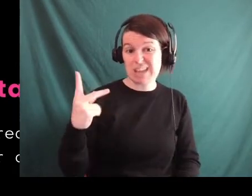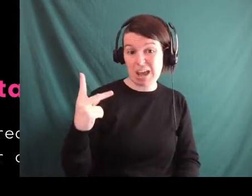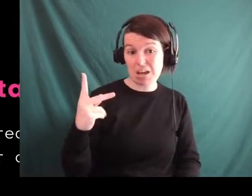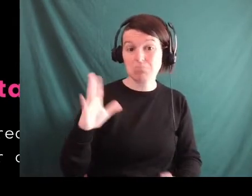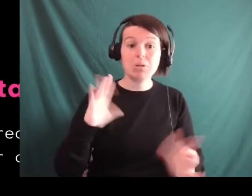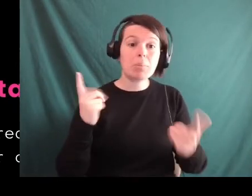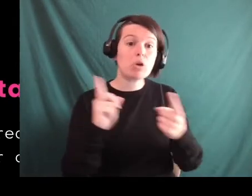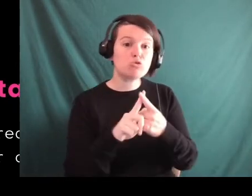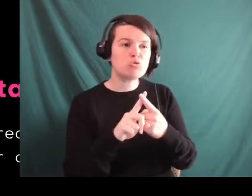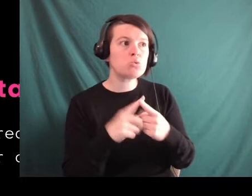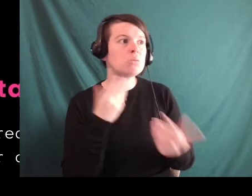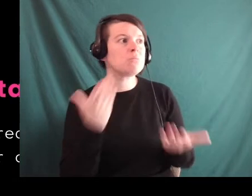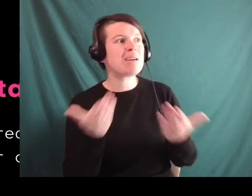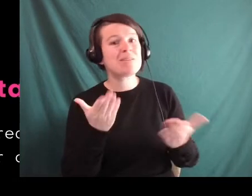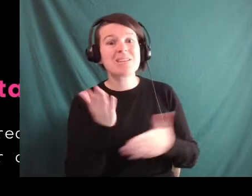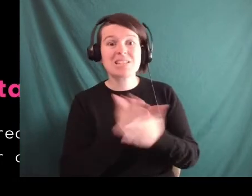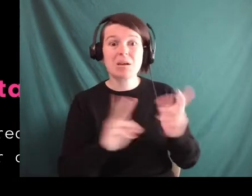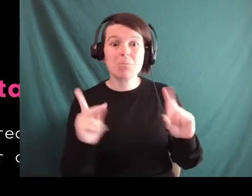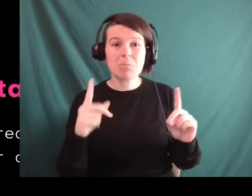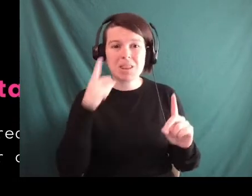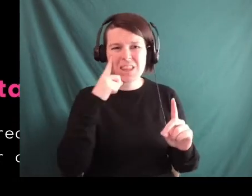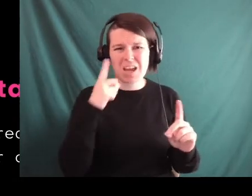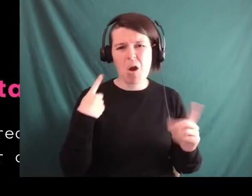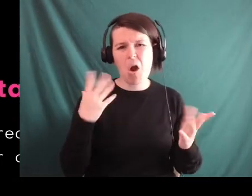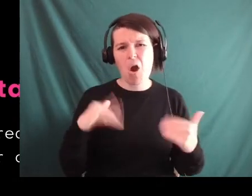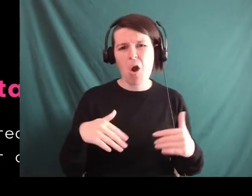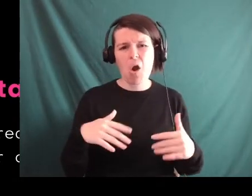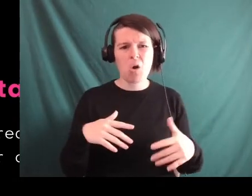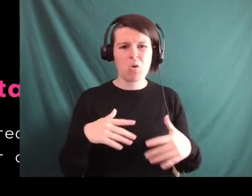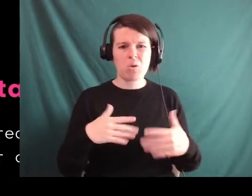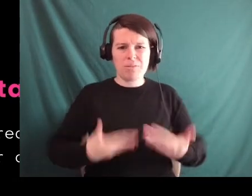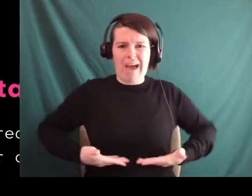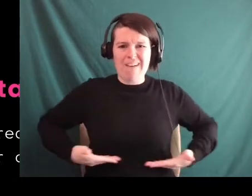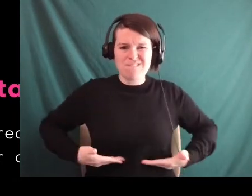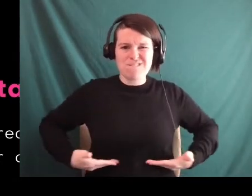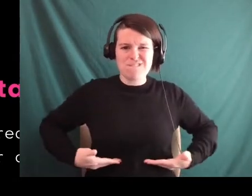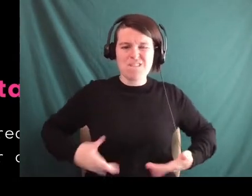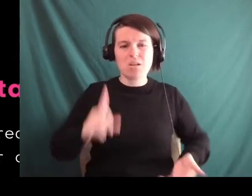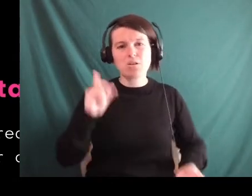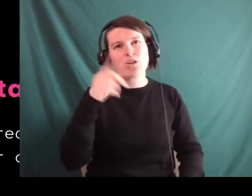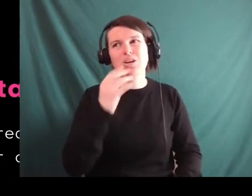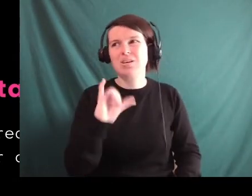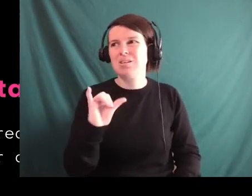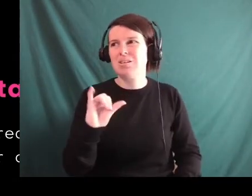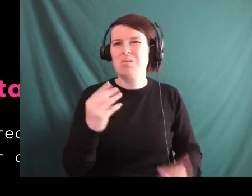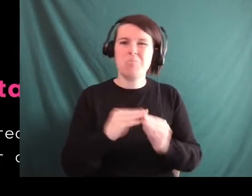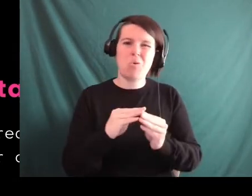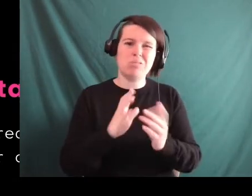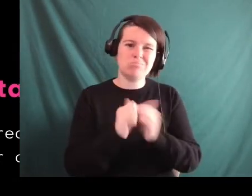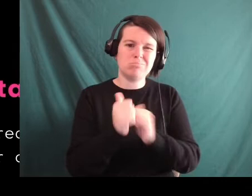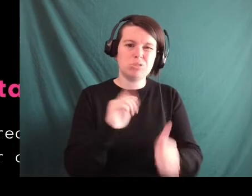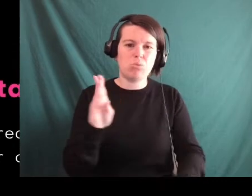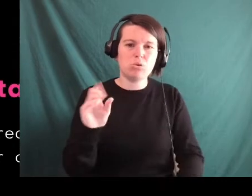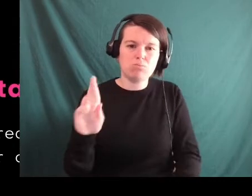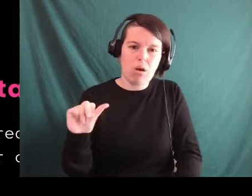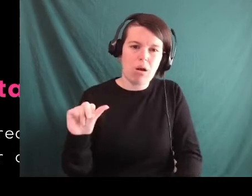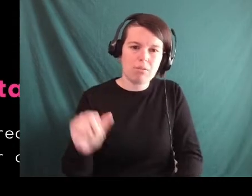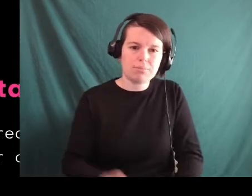versus maybe some people think that the shorts or the half tank binders look like more like a sports bra.